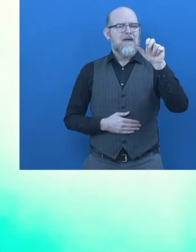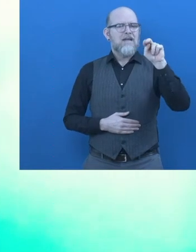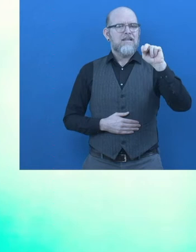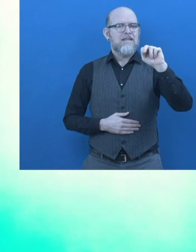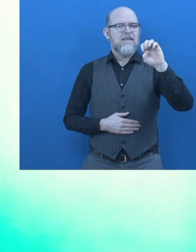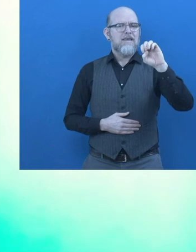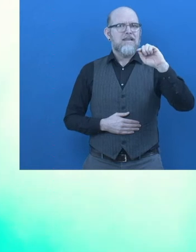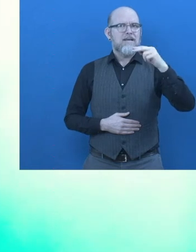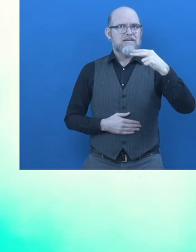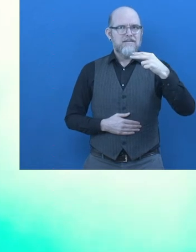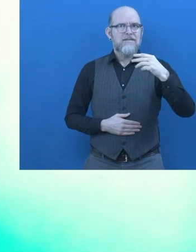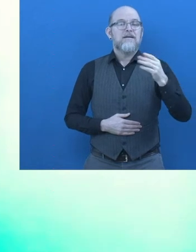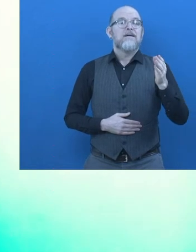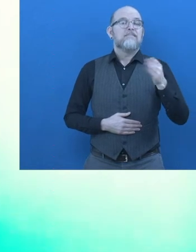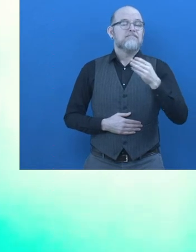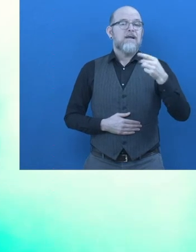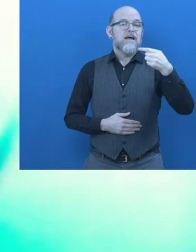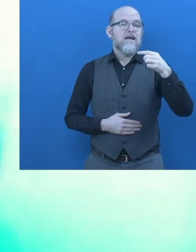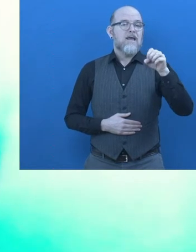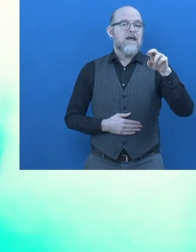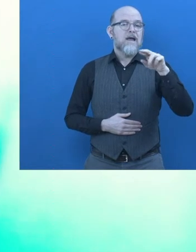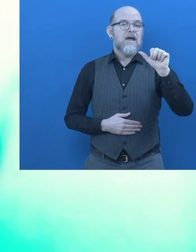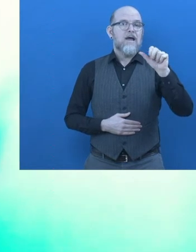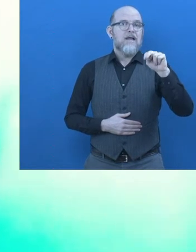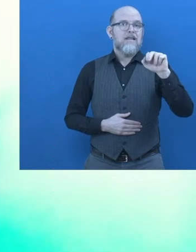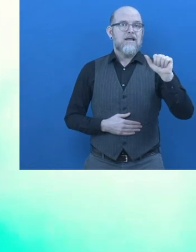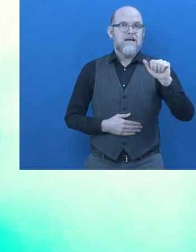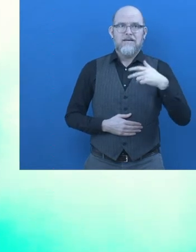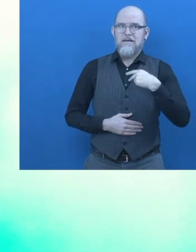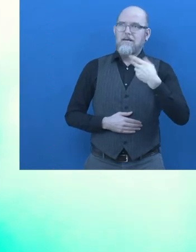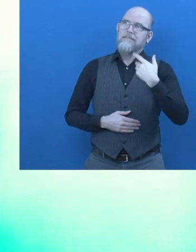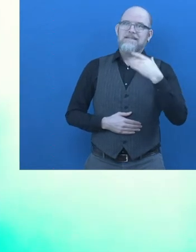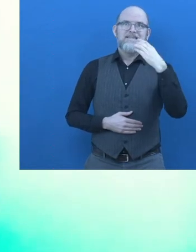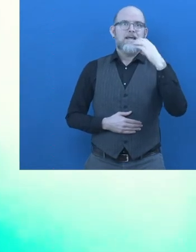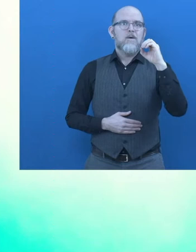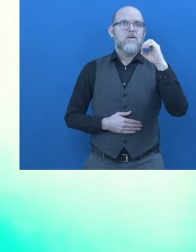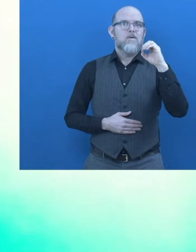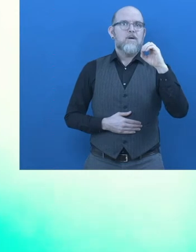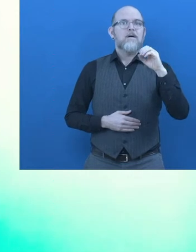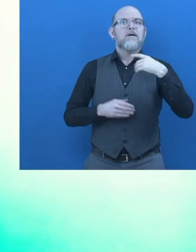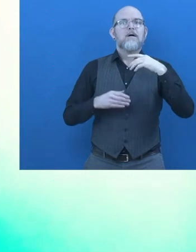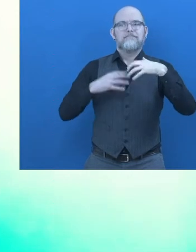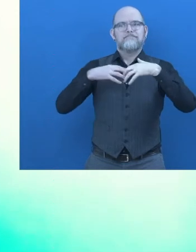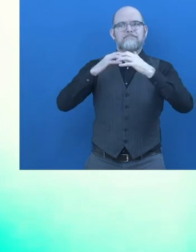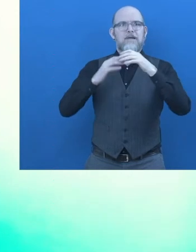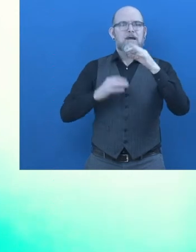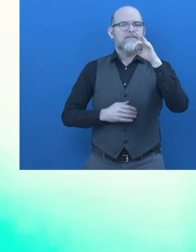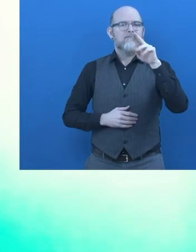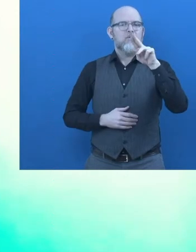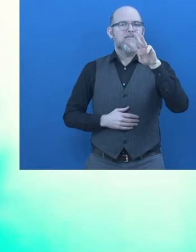My name is Aneth Gerana. I'm a CEO and founder